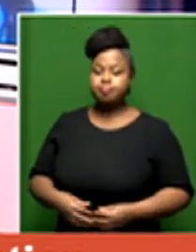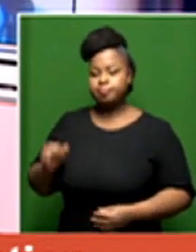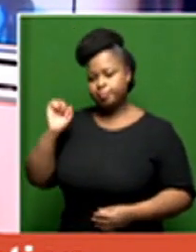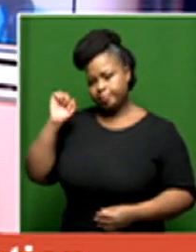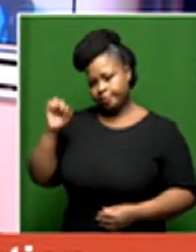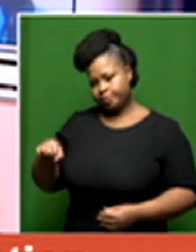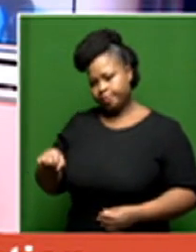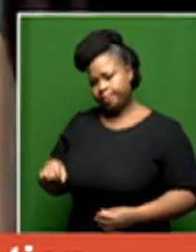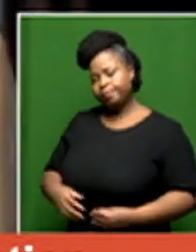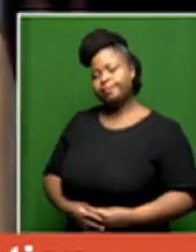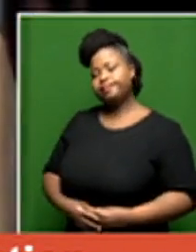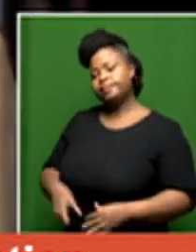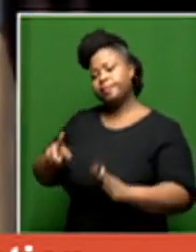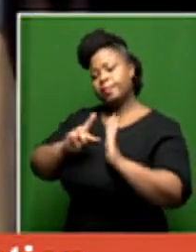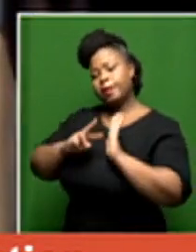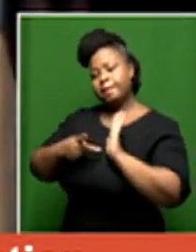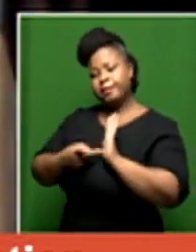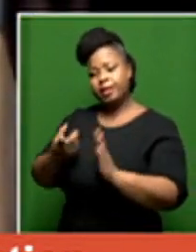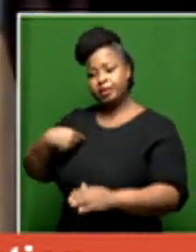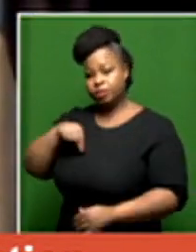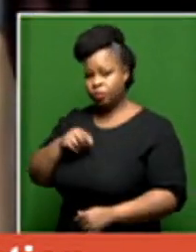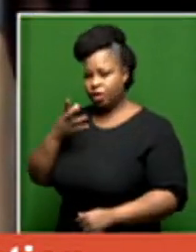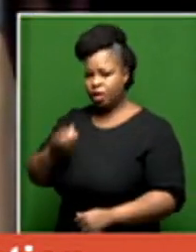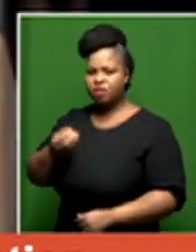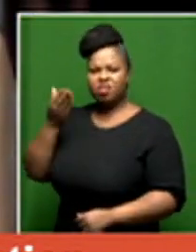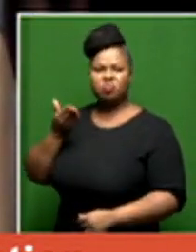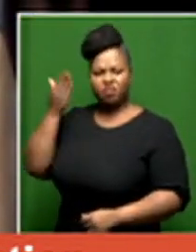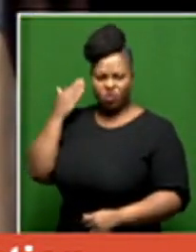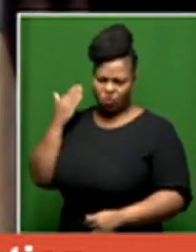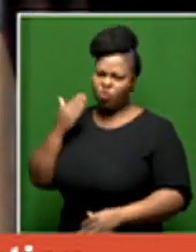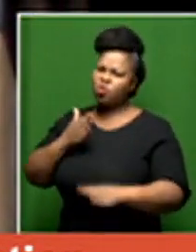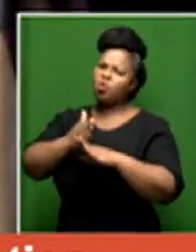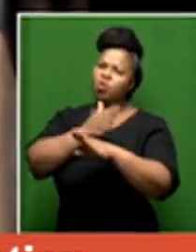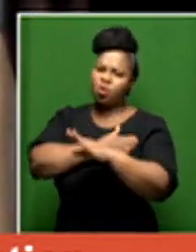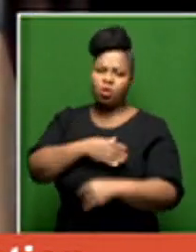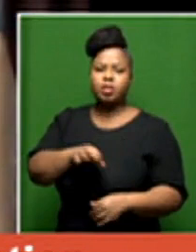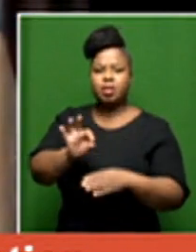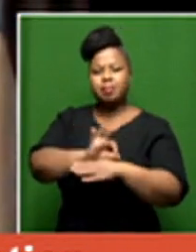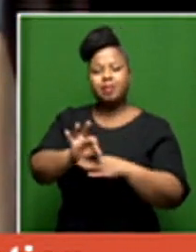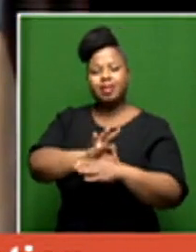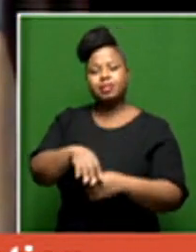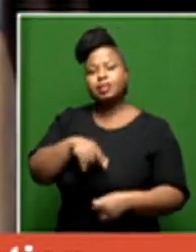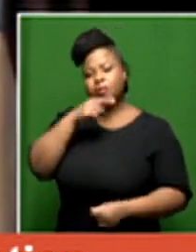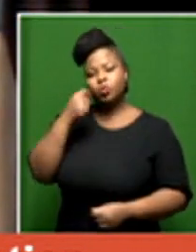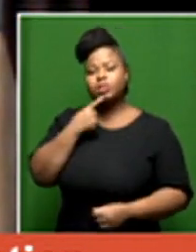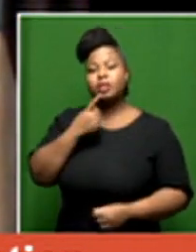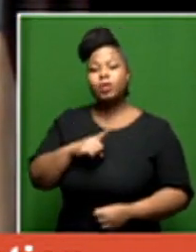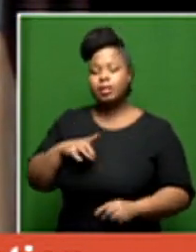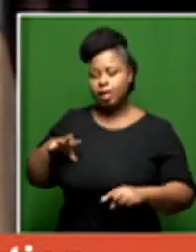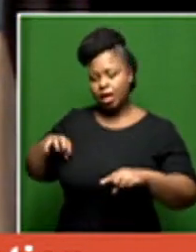Yes, we do have plans. We had plans even before, which we call it a